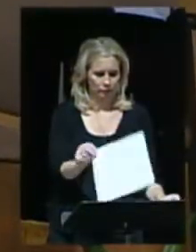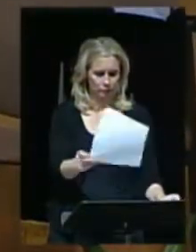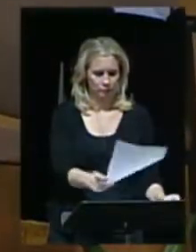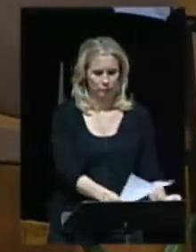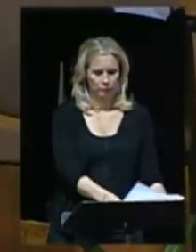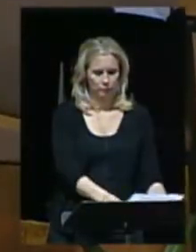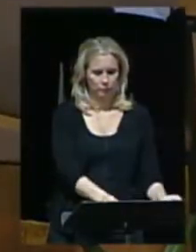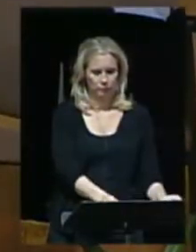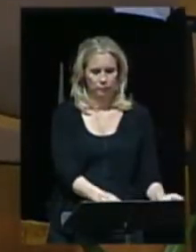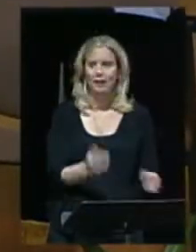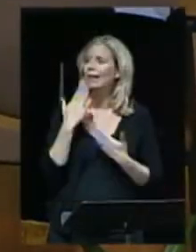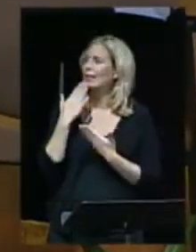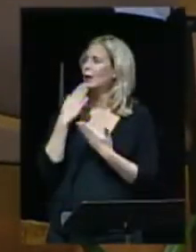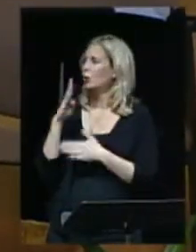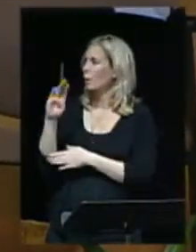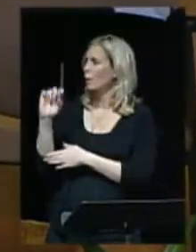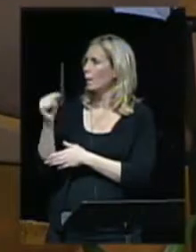Thank you, Beth.